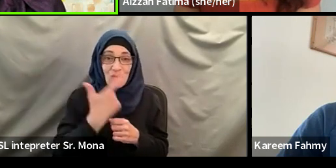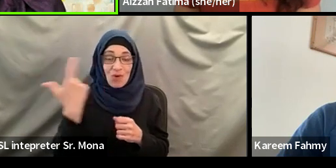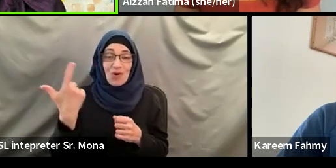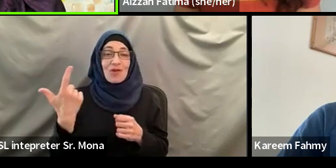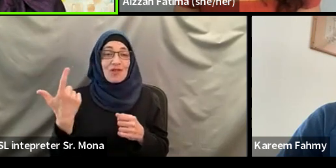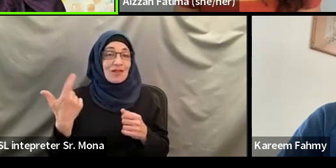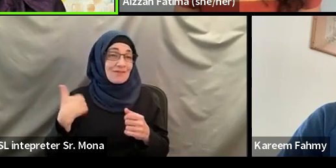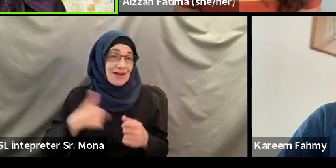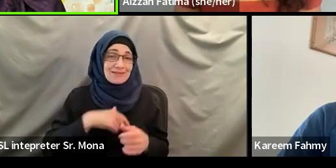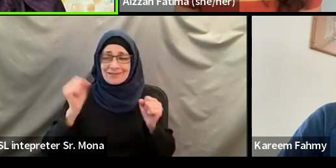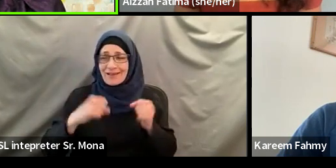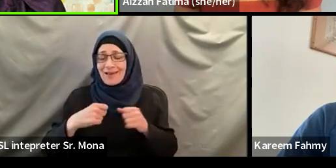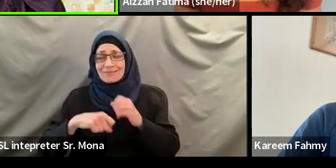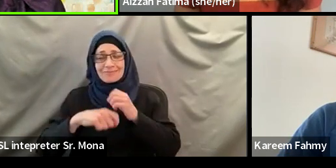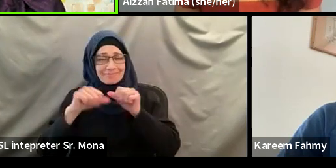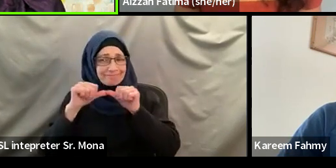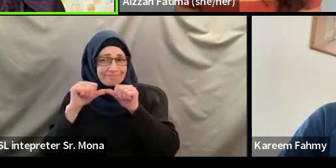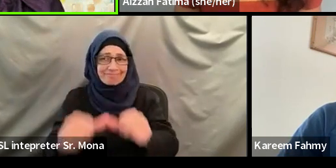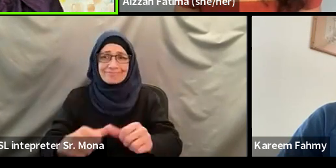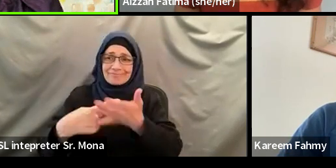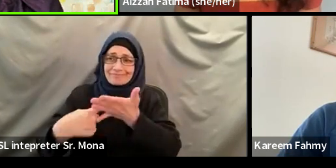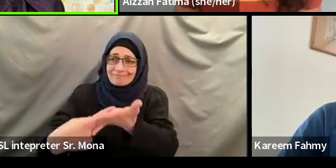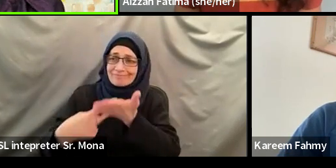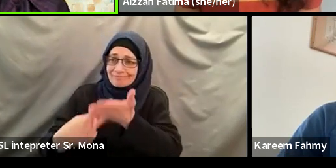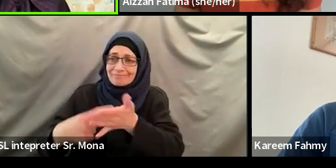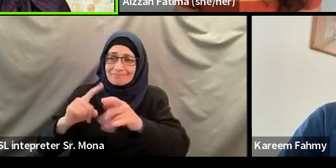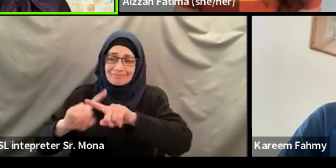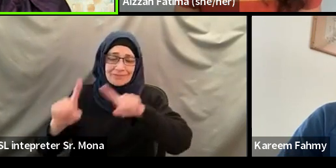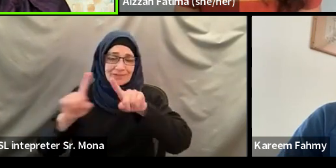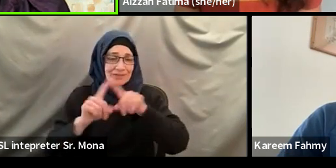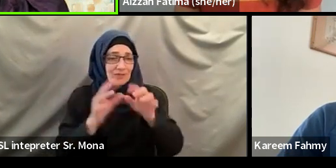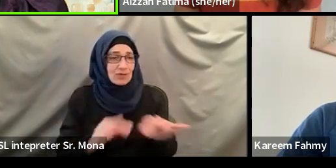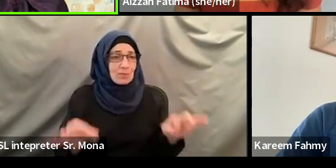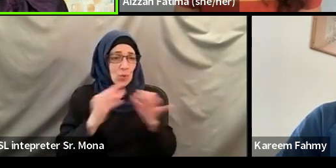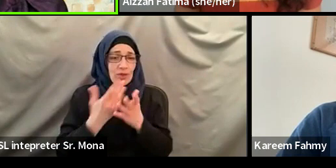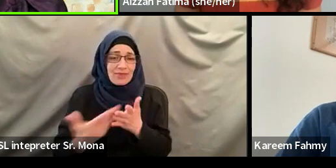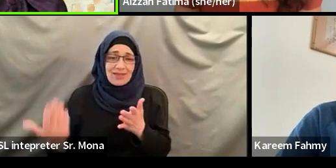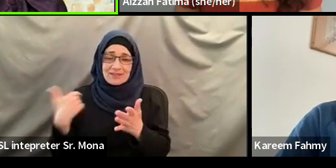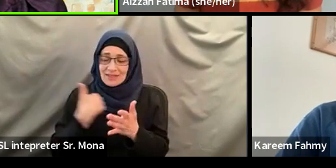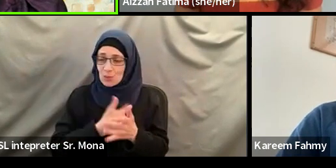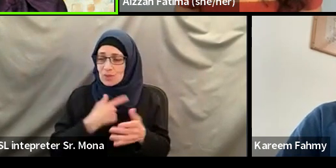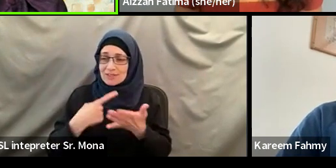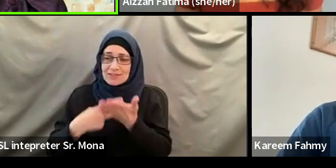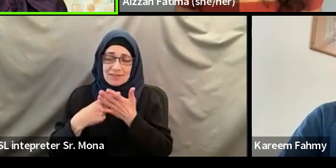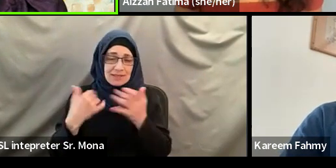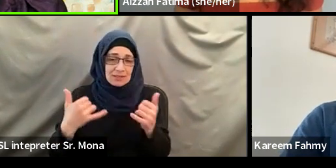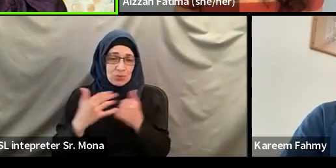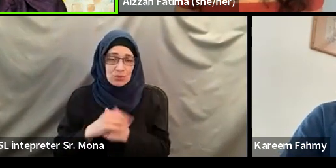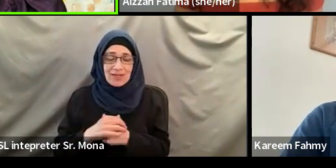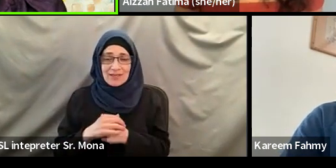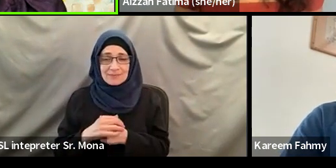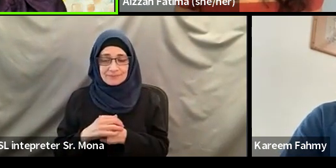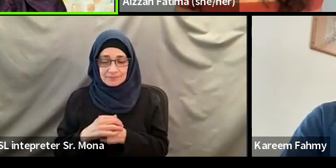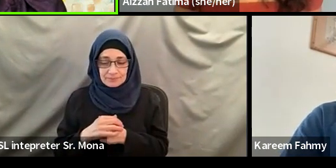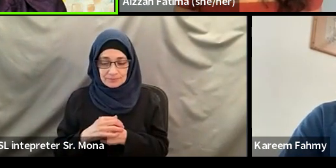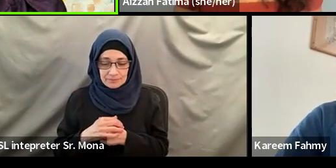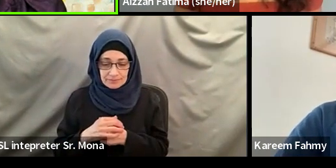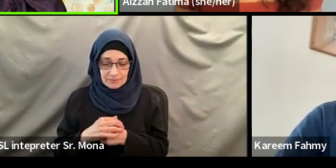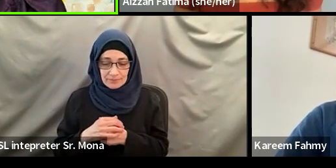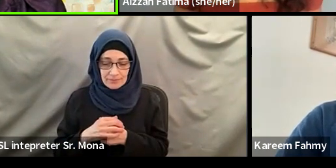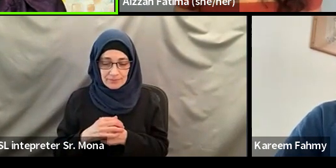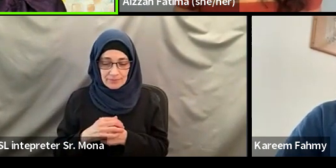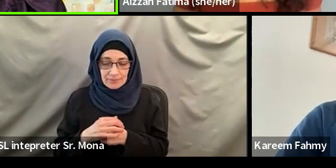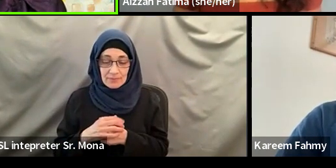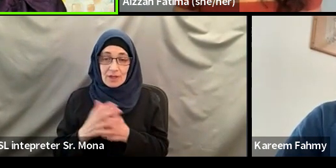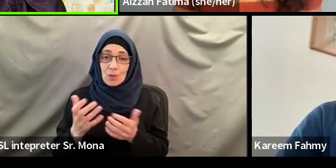hours discussing the very important things that we've been discussing today. And want to